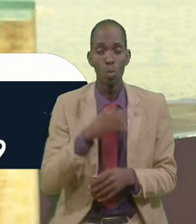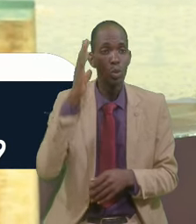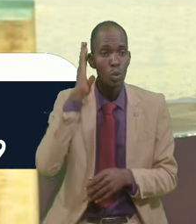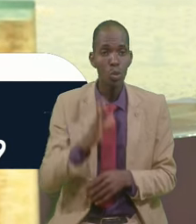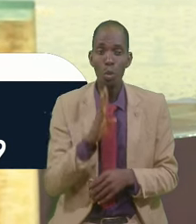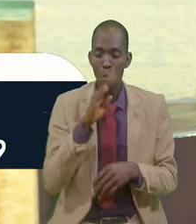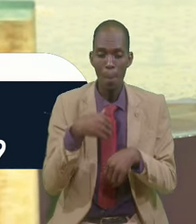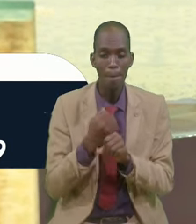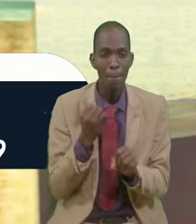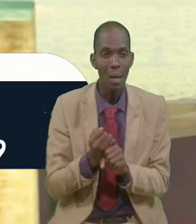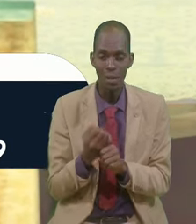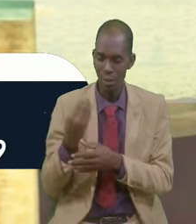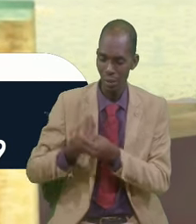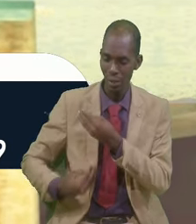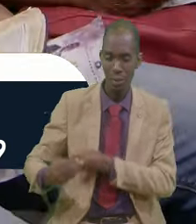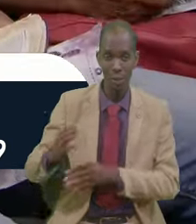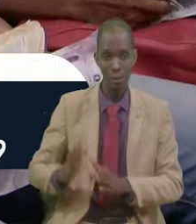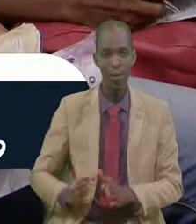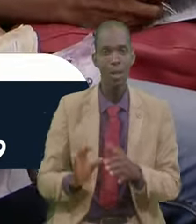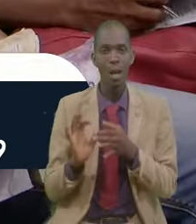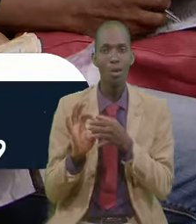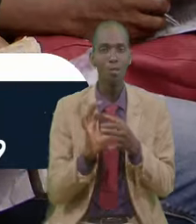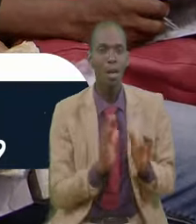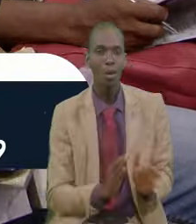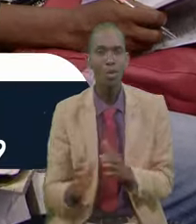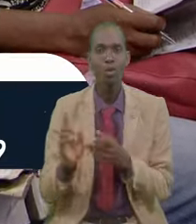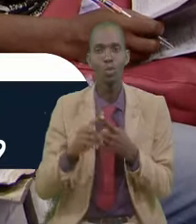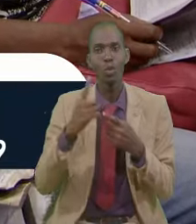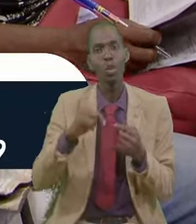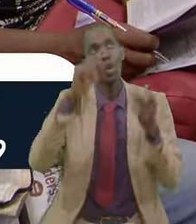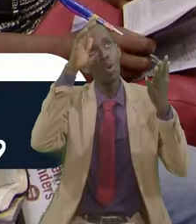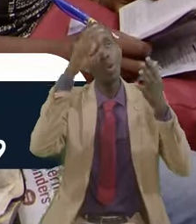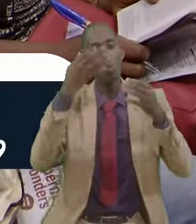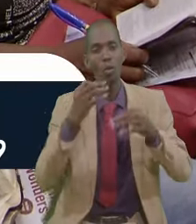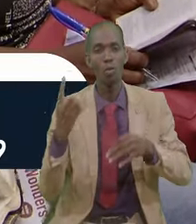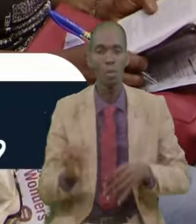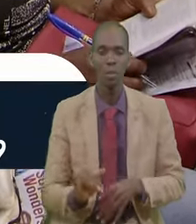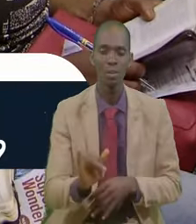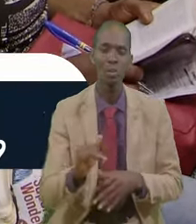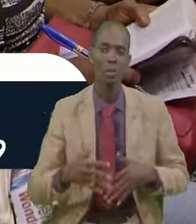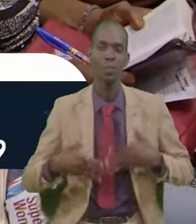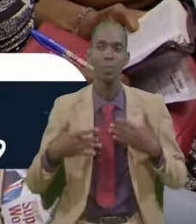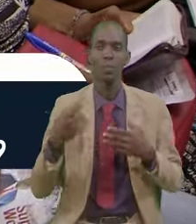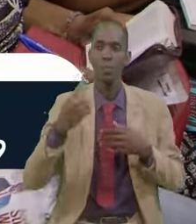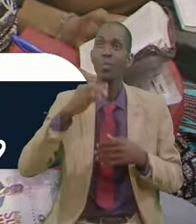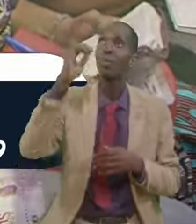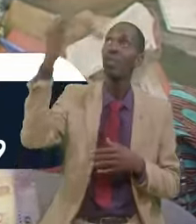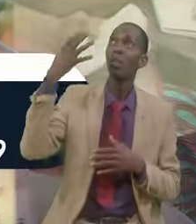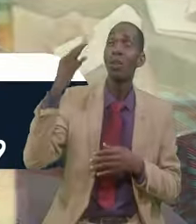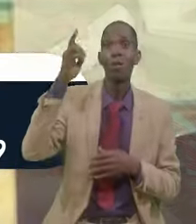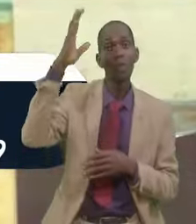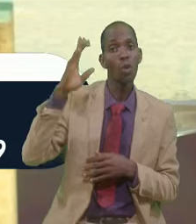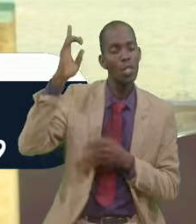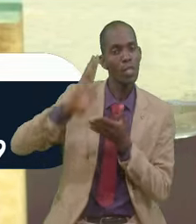made heirs according to the hope of eternal life. It says, the grace of God, it forgives